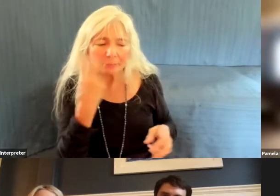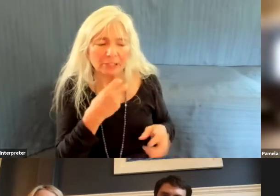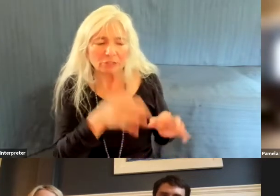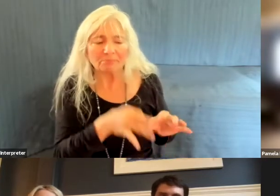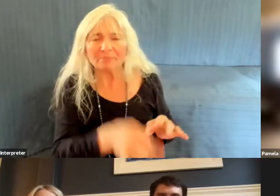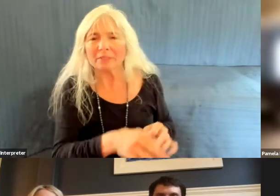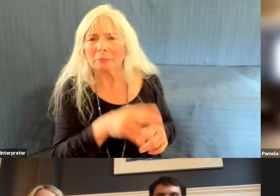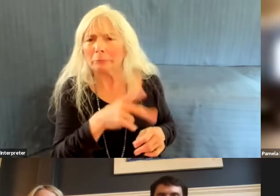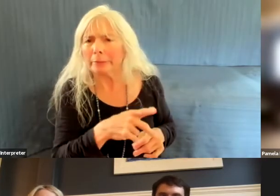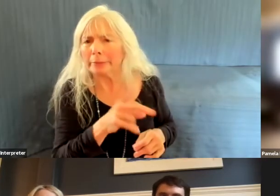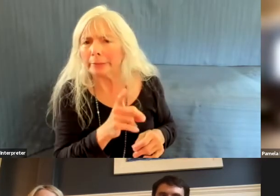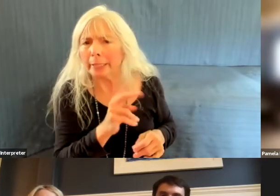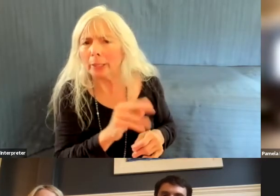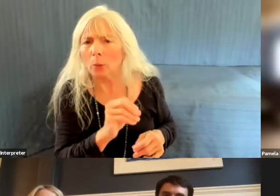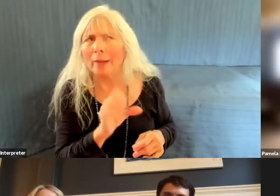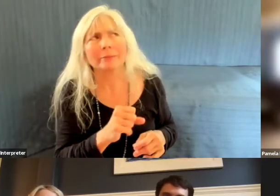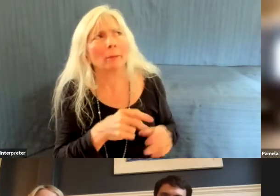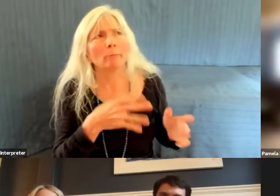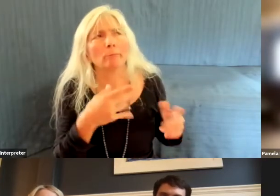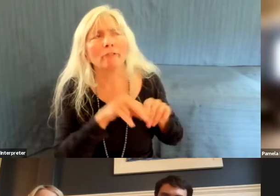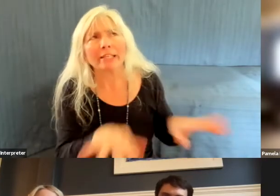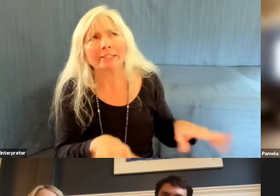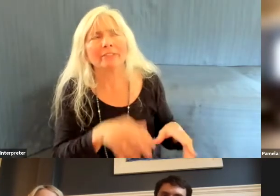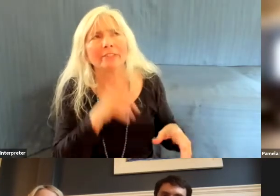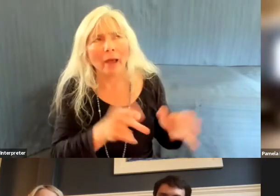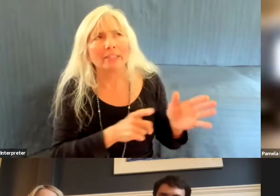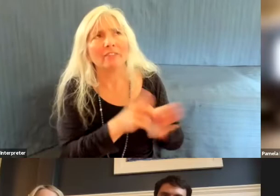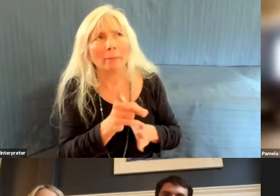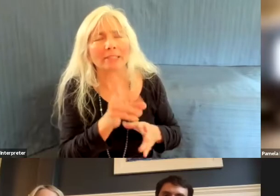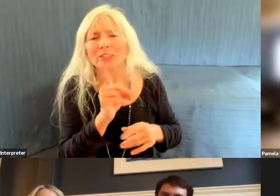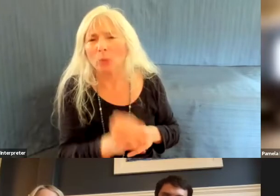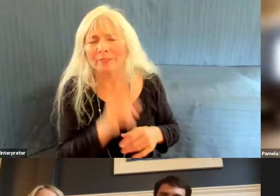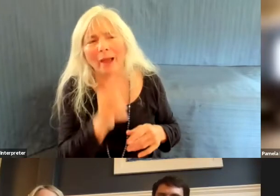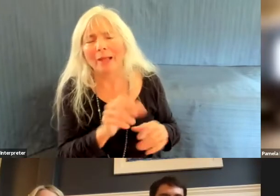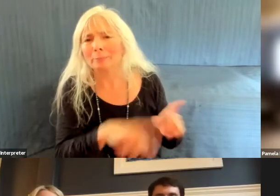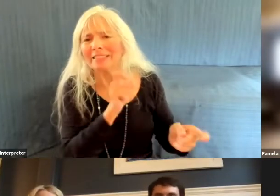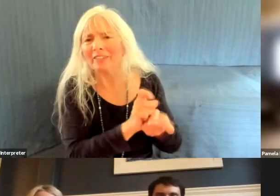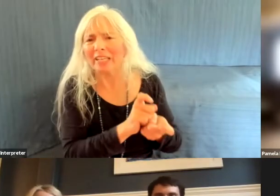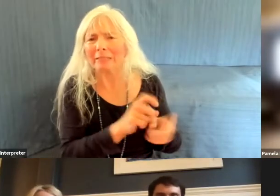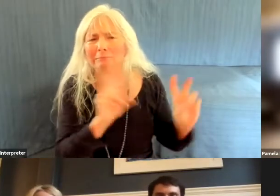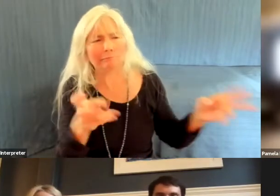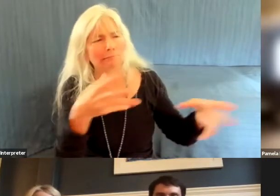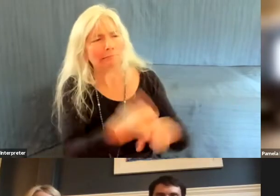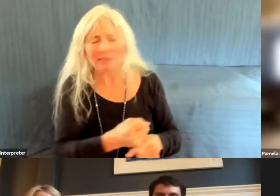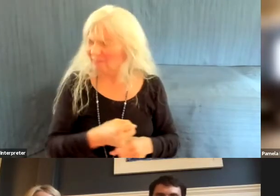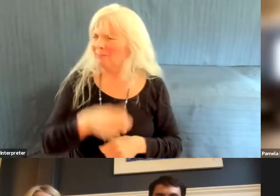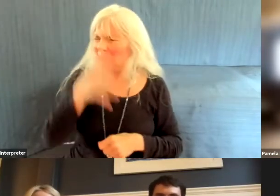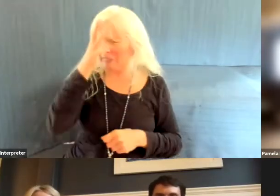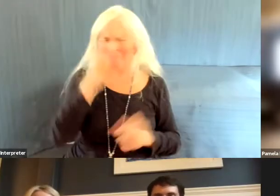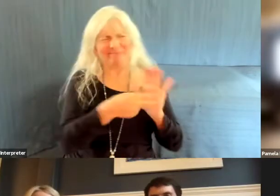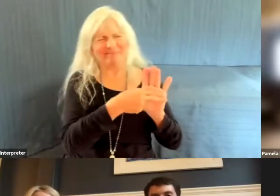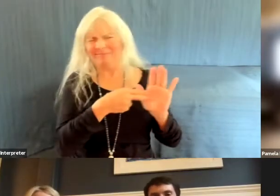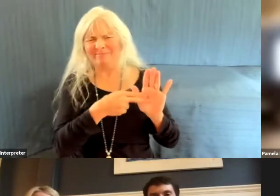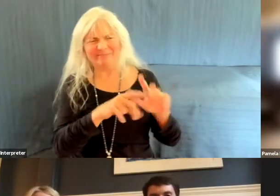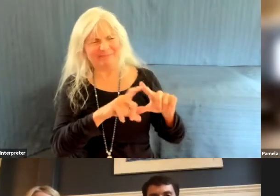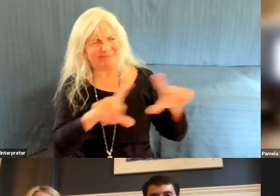you know, pervasive development disorder, non-specific, which as a parent, I was like, is this just like a label of like,